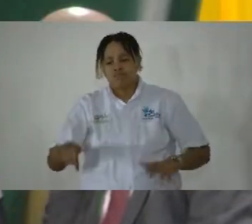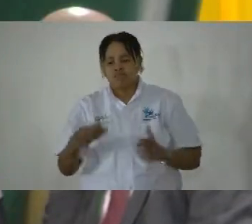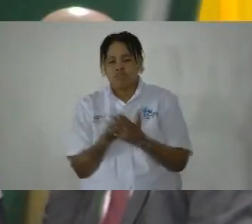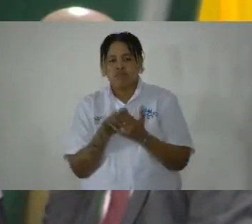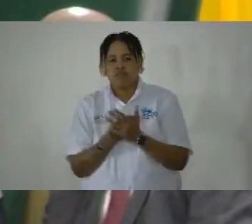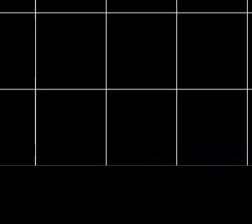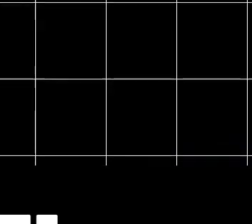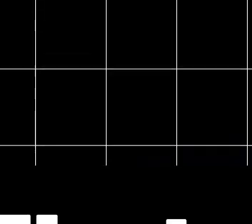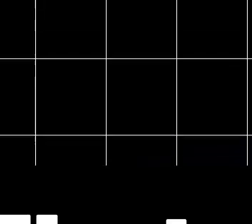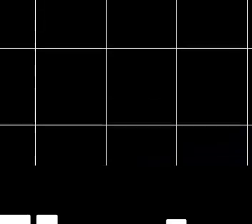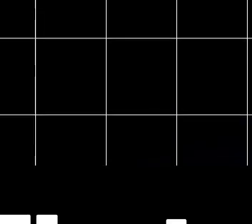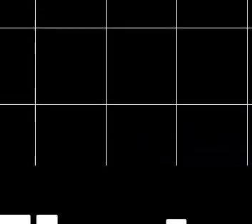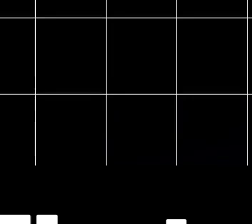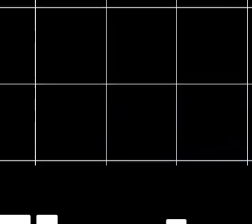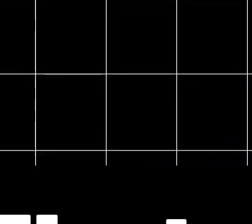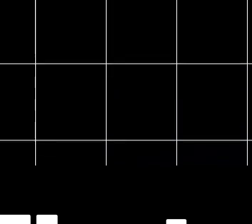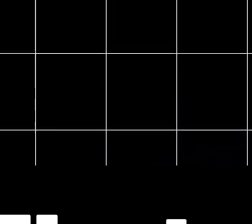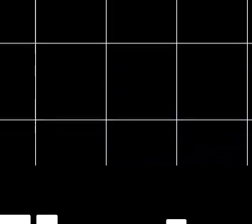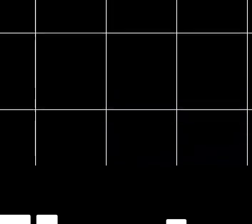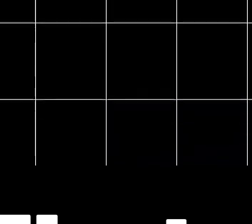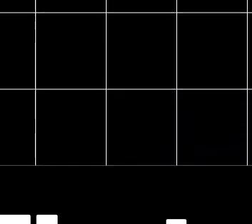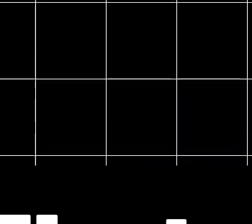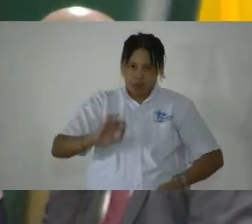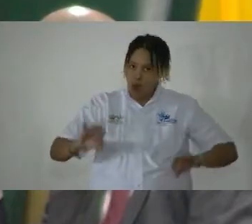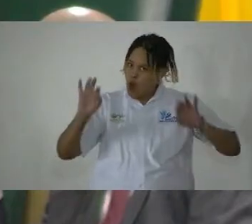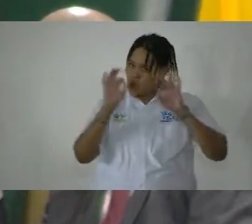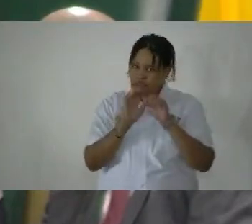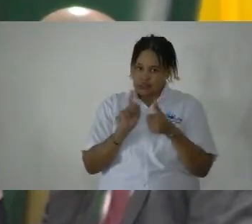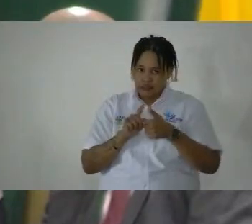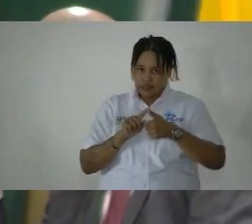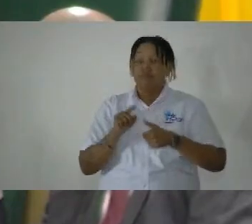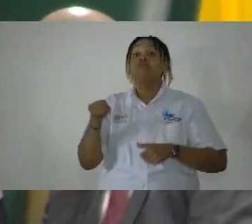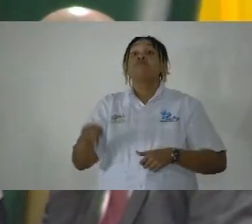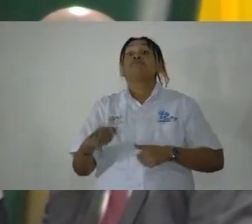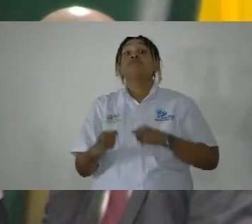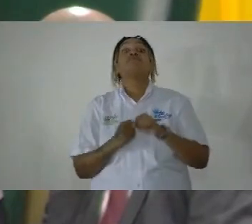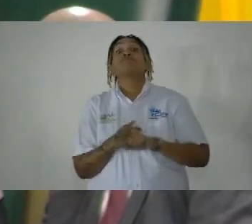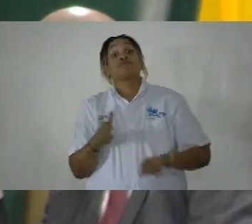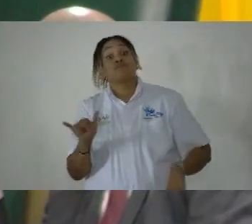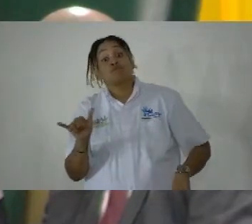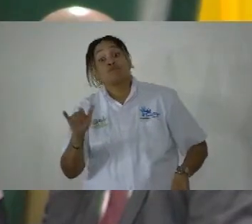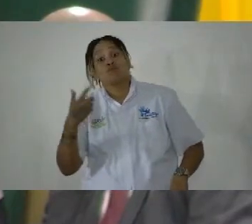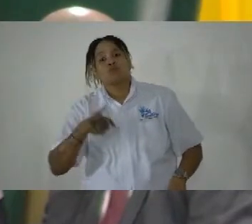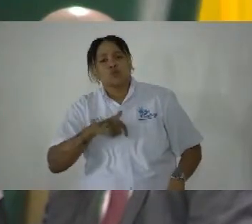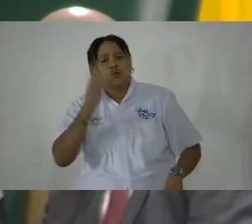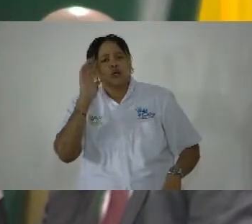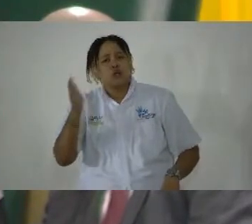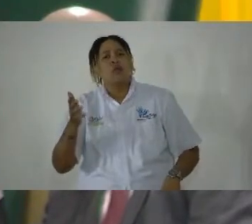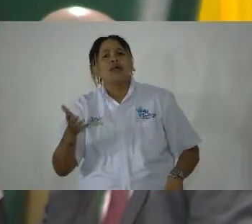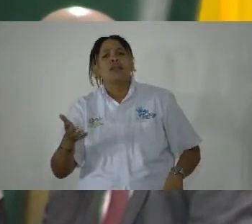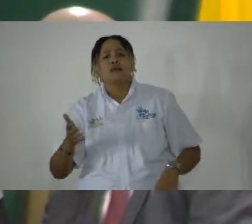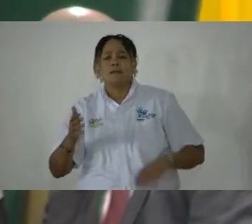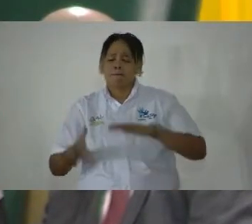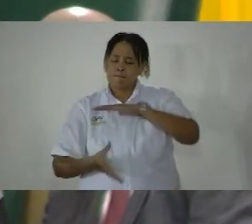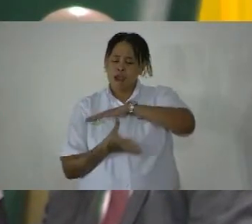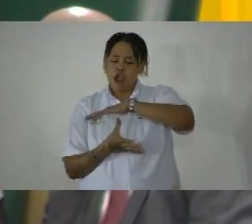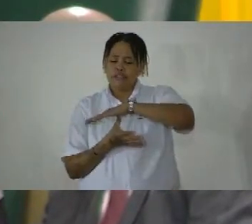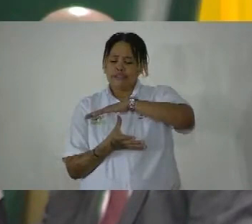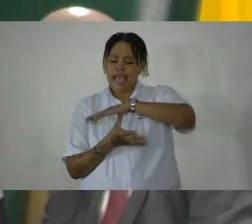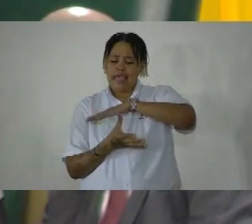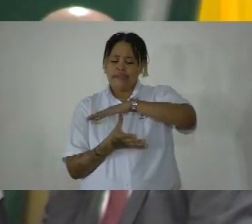financial year. That will be instrumental. This year, Mr. Speaker, we will